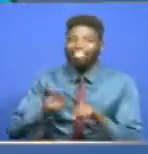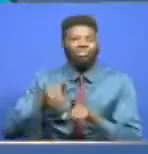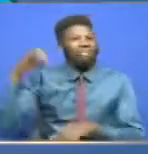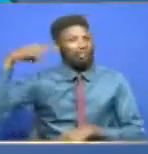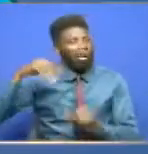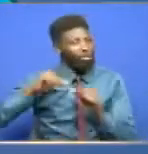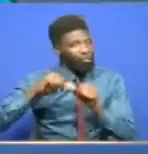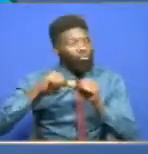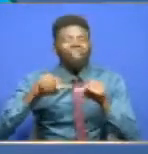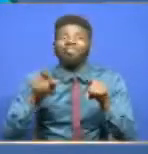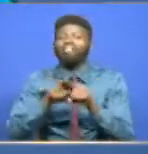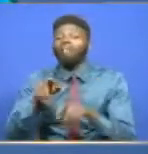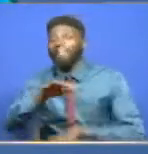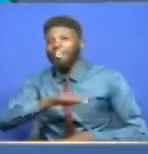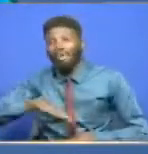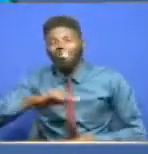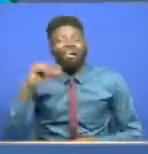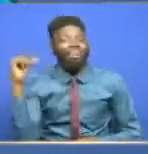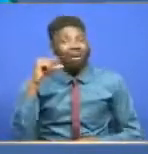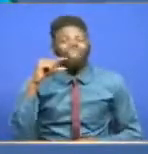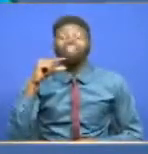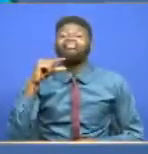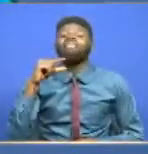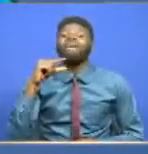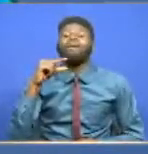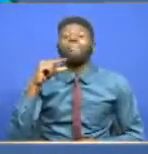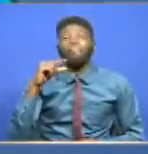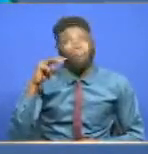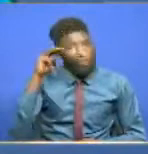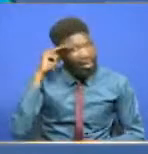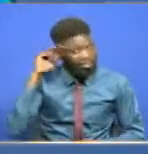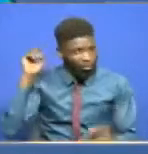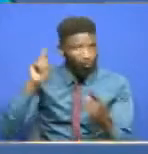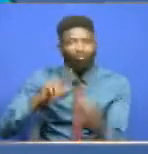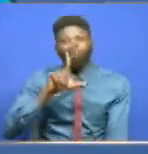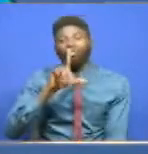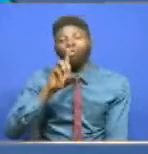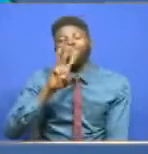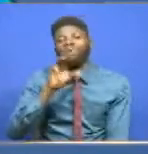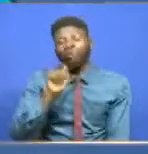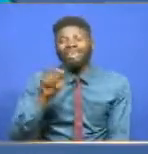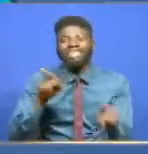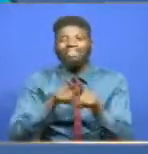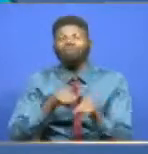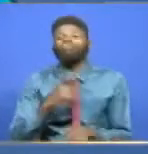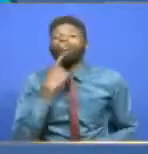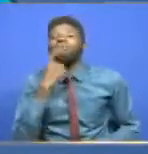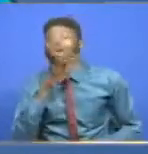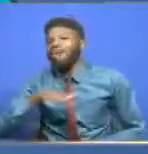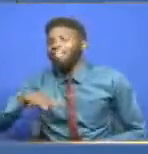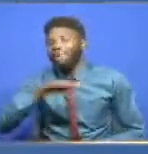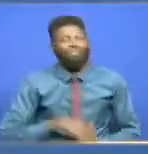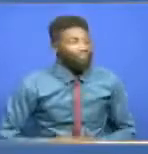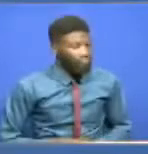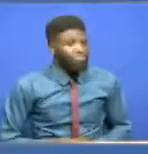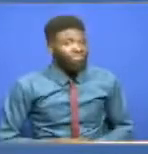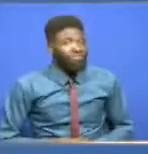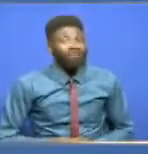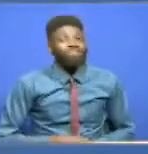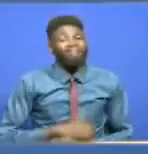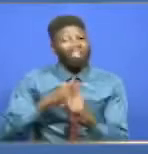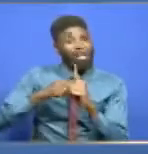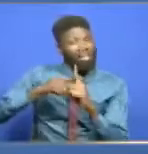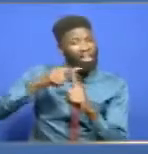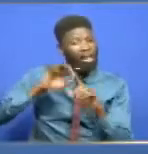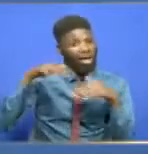the same in areas of Garissa, Mandera, all the way to Lodwar and the Lake Turkana Basin. As far as the temperatures are concerned, there will